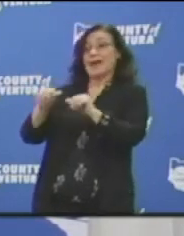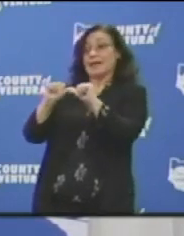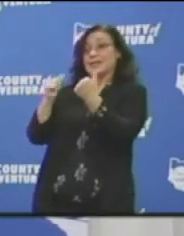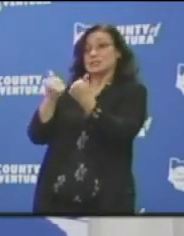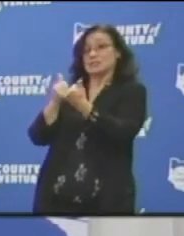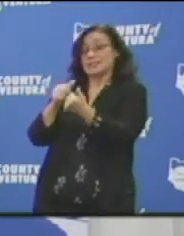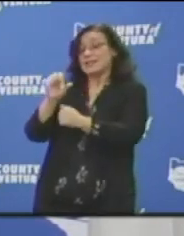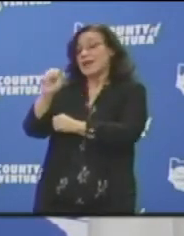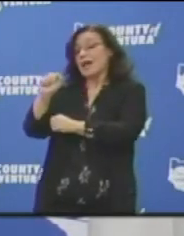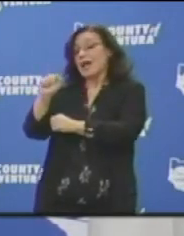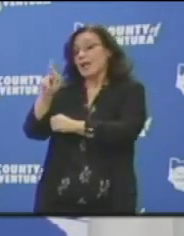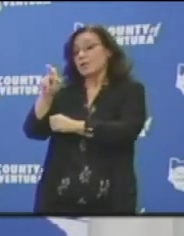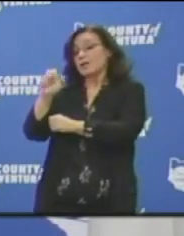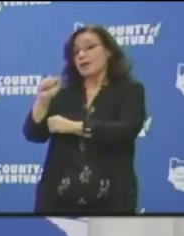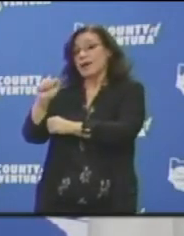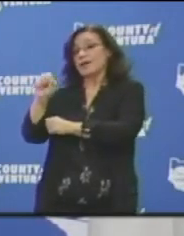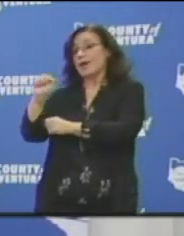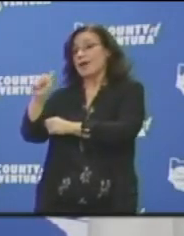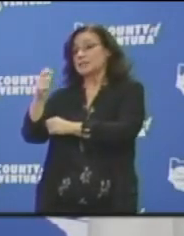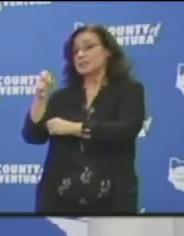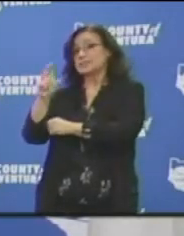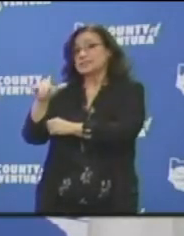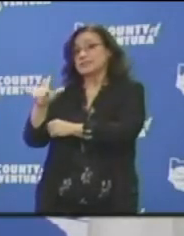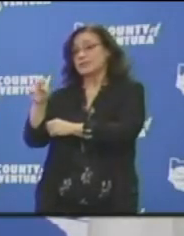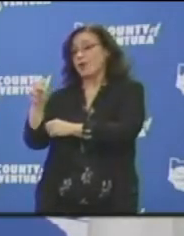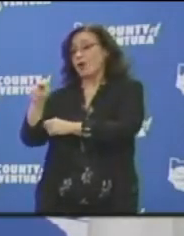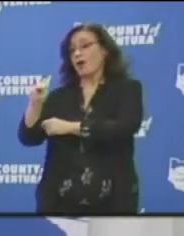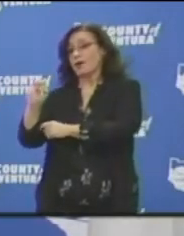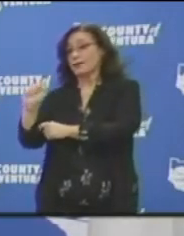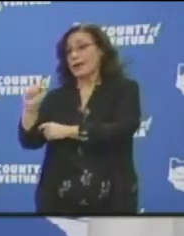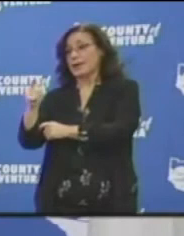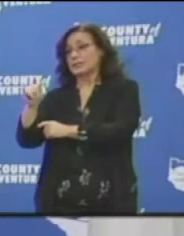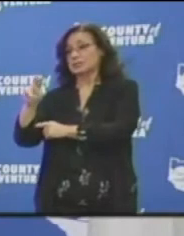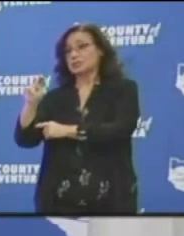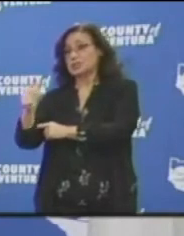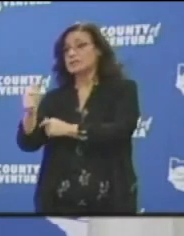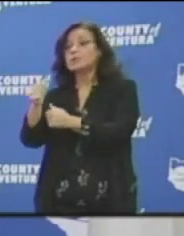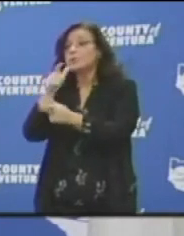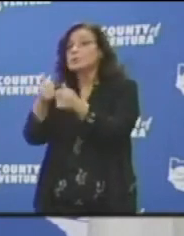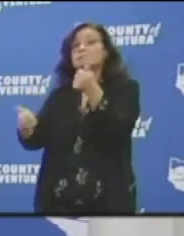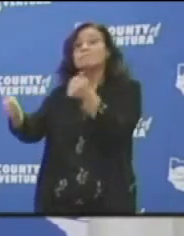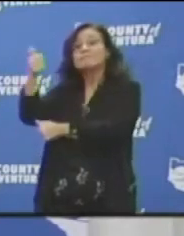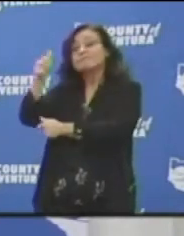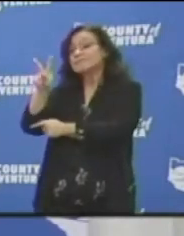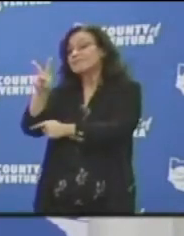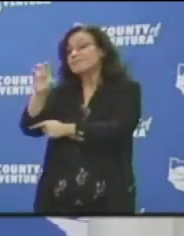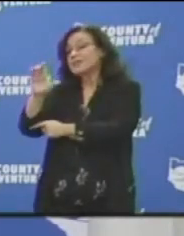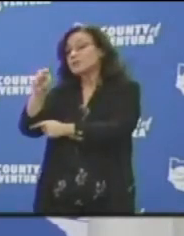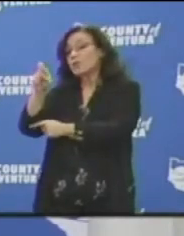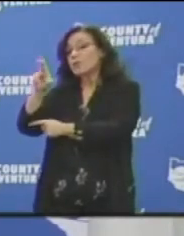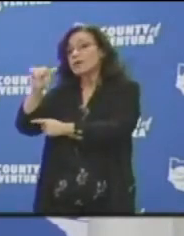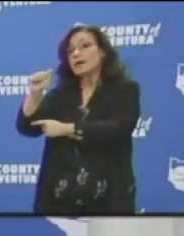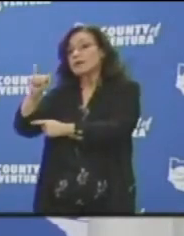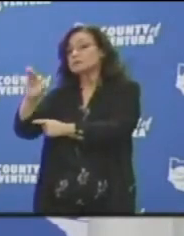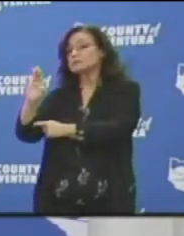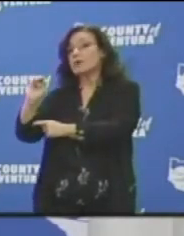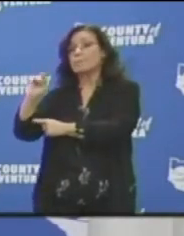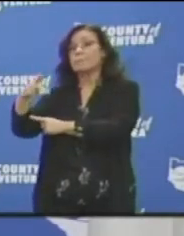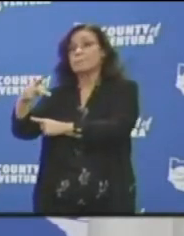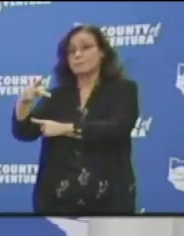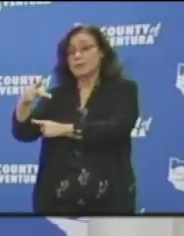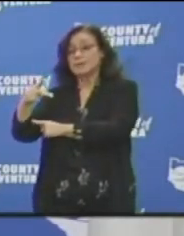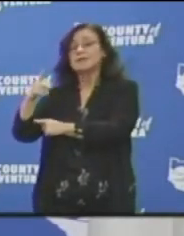and volunteers. They have delivered 2.9 million